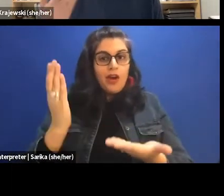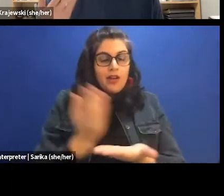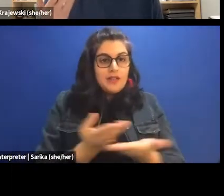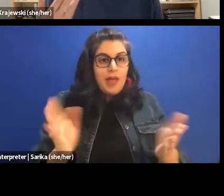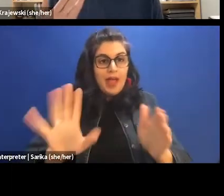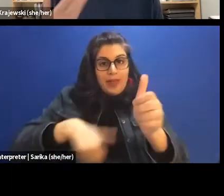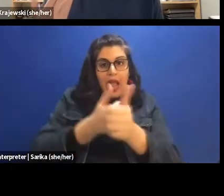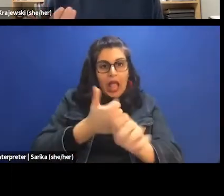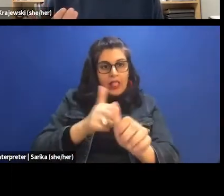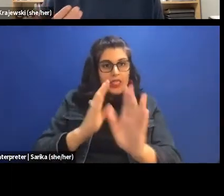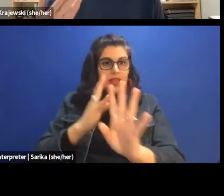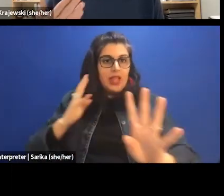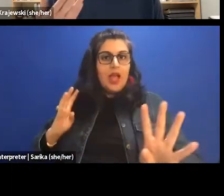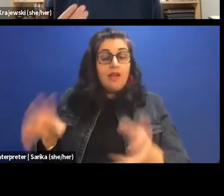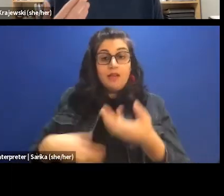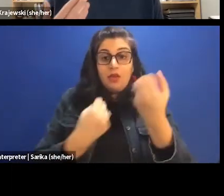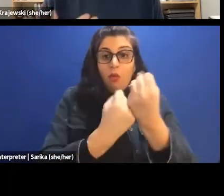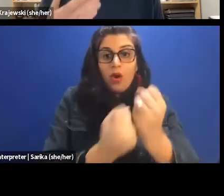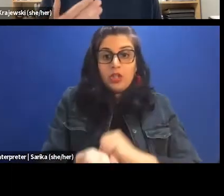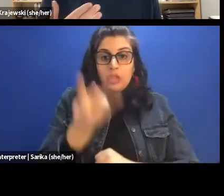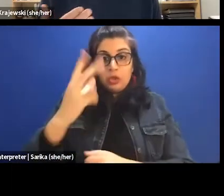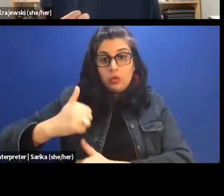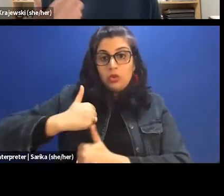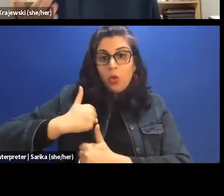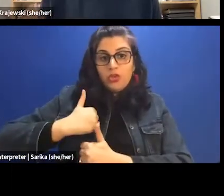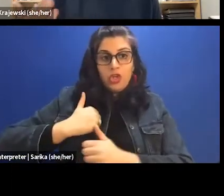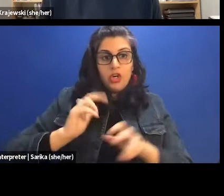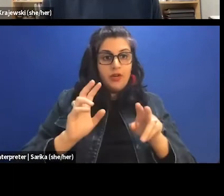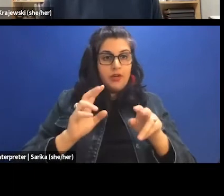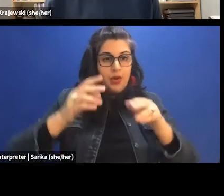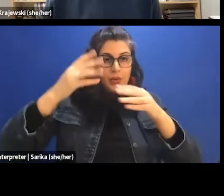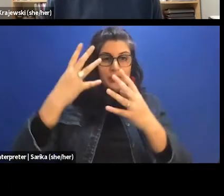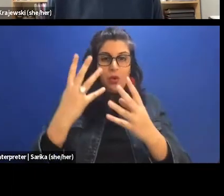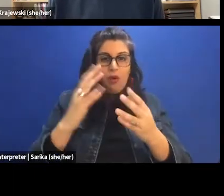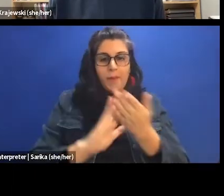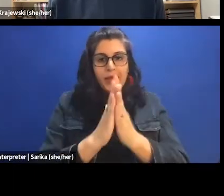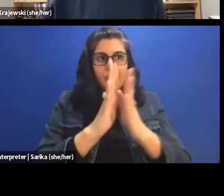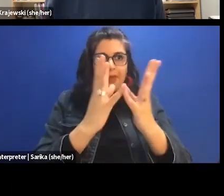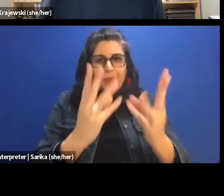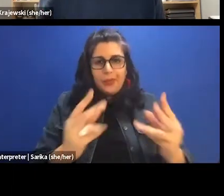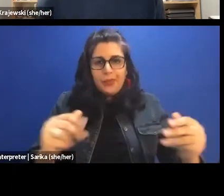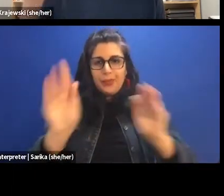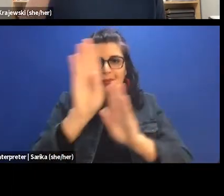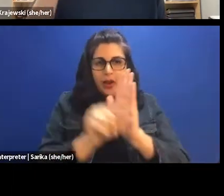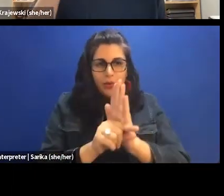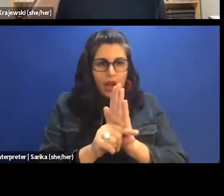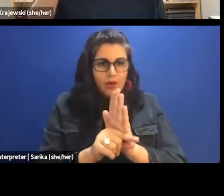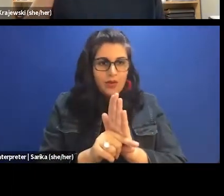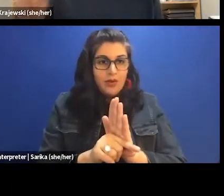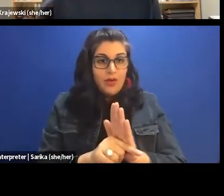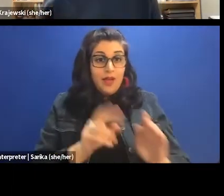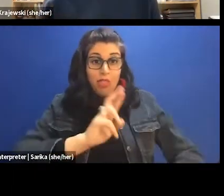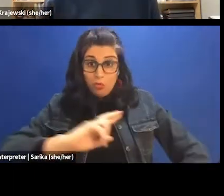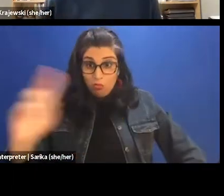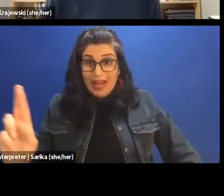lines in support of two soldiers who fade into the background of the print. The print on the